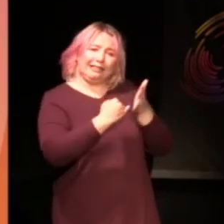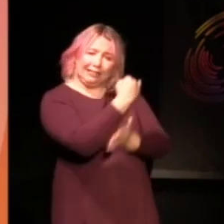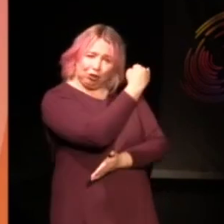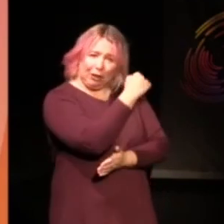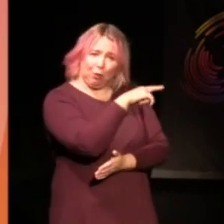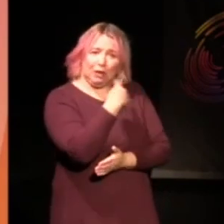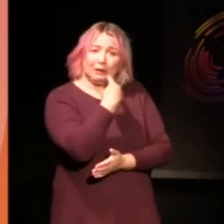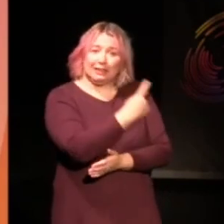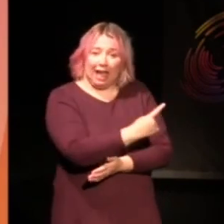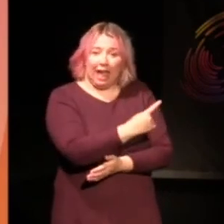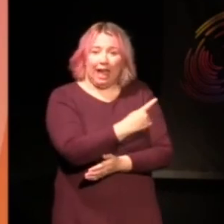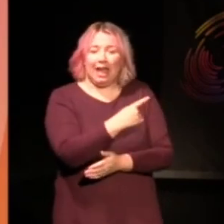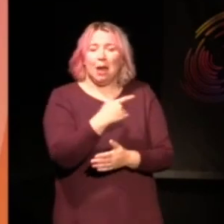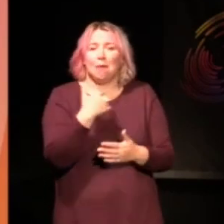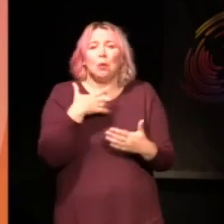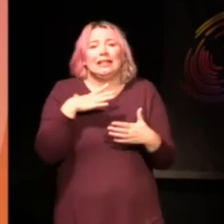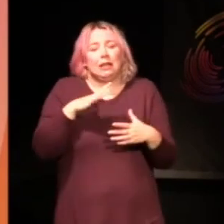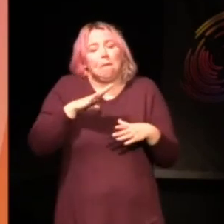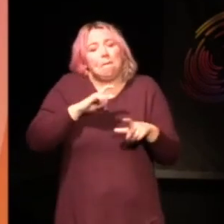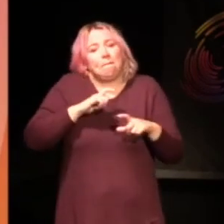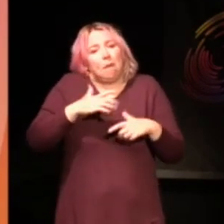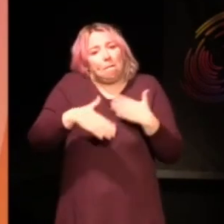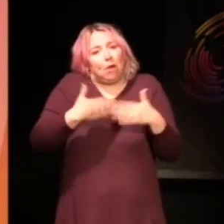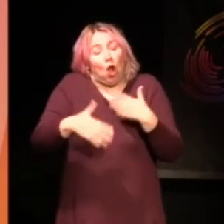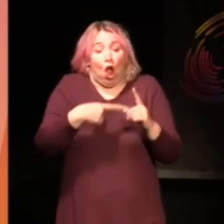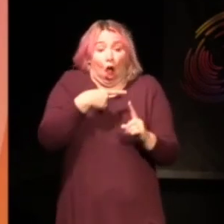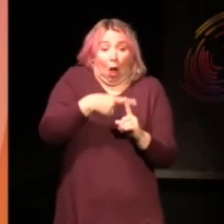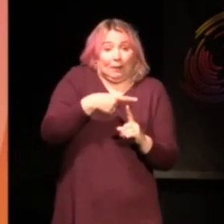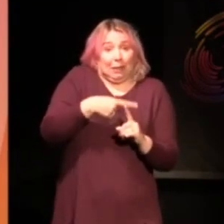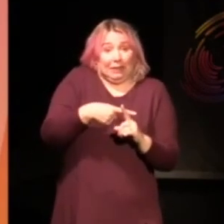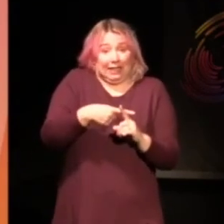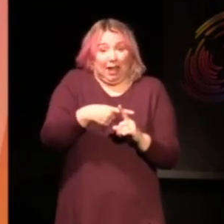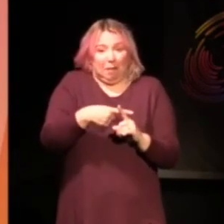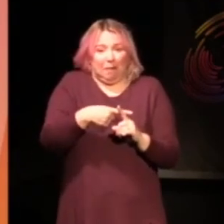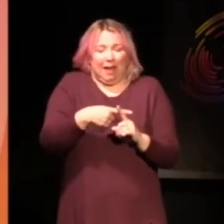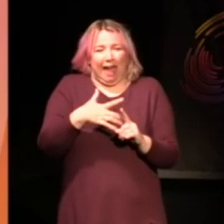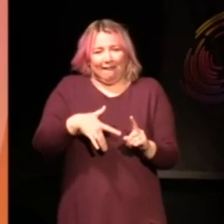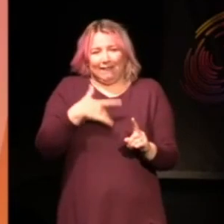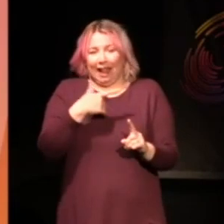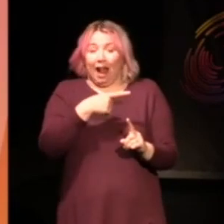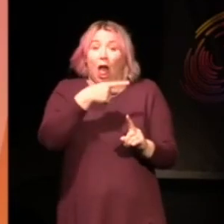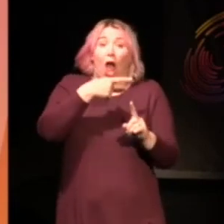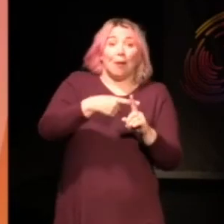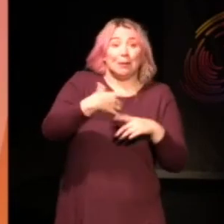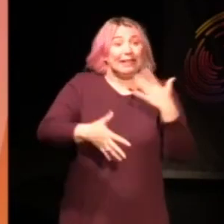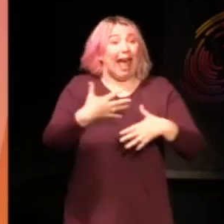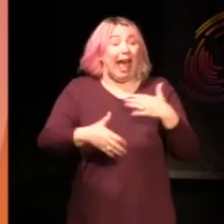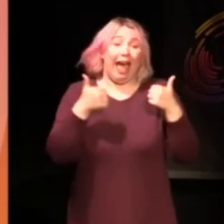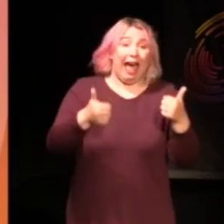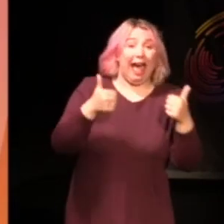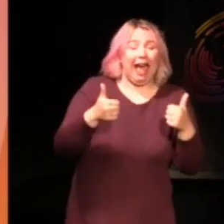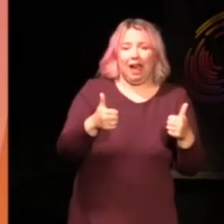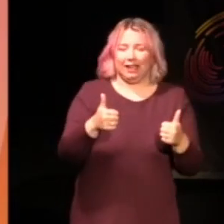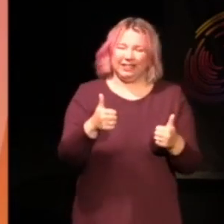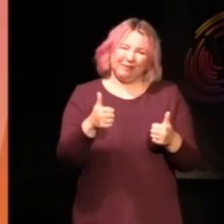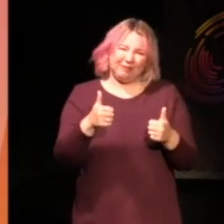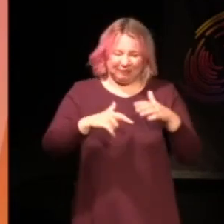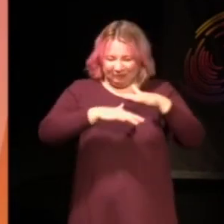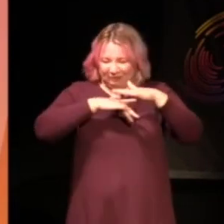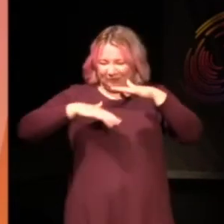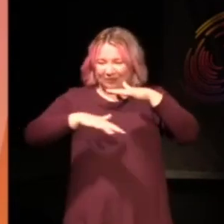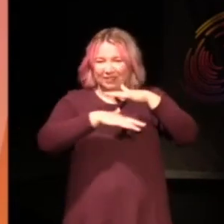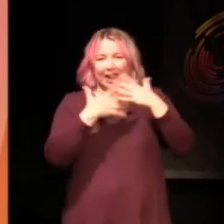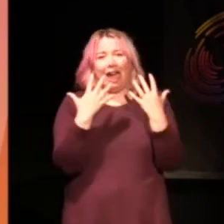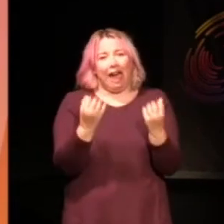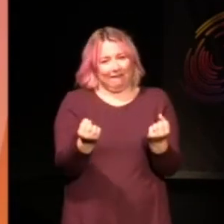think you're going far enough. Your optimism was false optimism, and the reality of what you're describing now